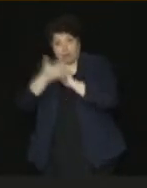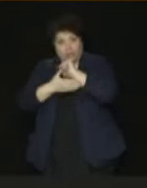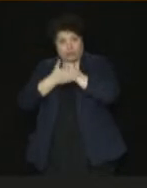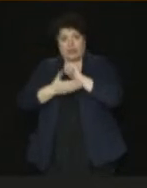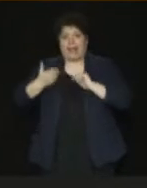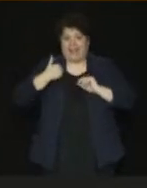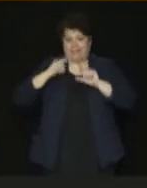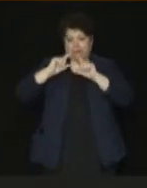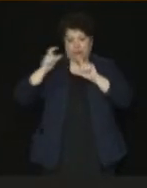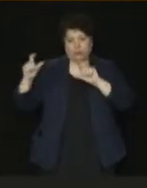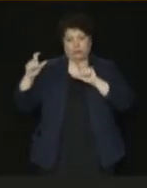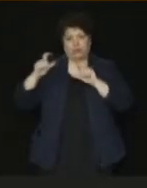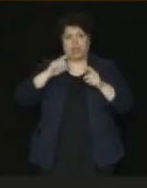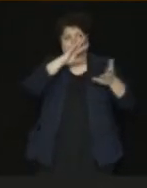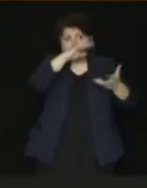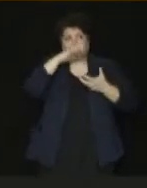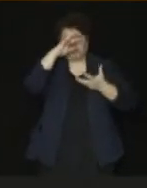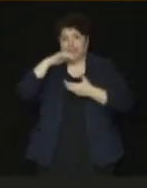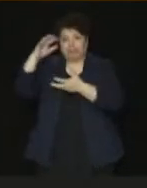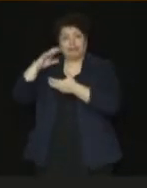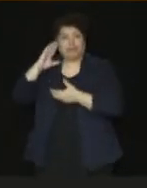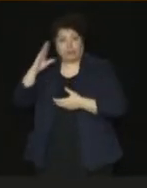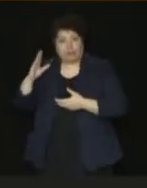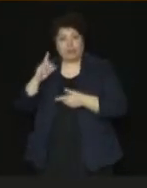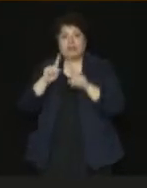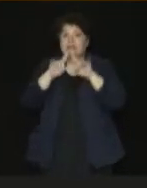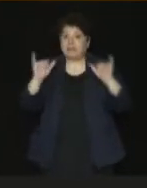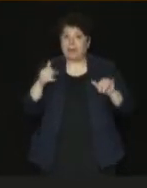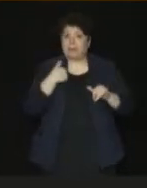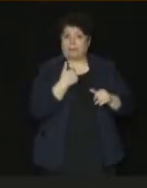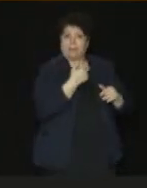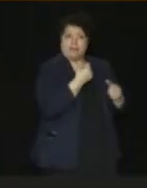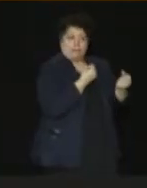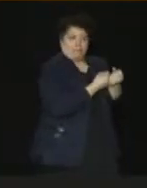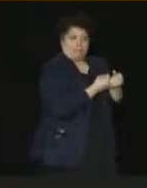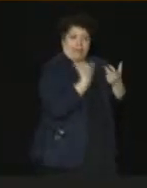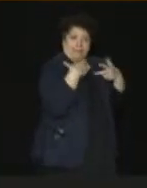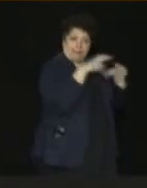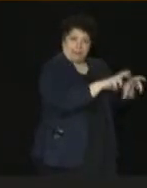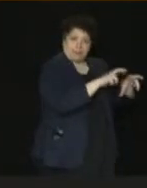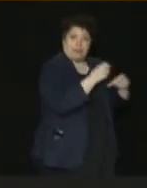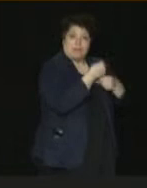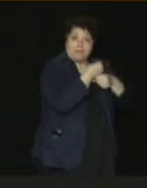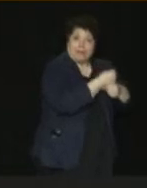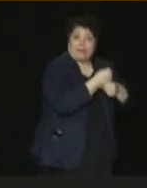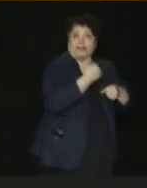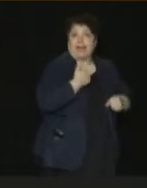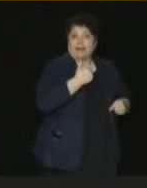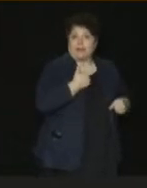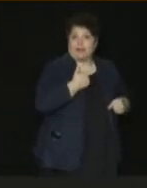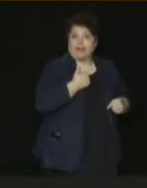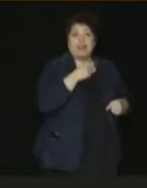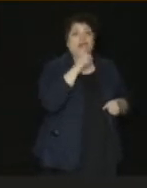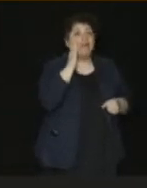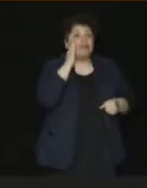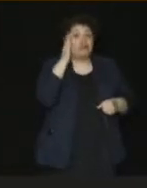we're investing in domestic production capacity to make sure that in any future iteration of this